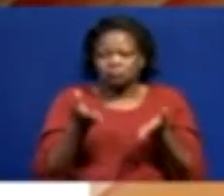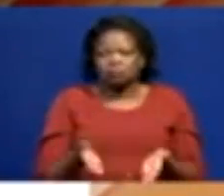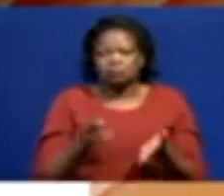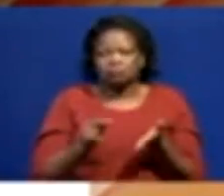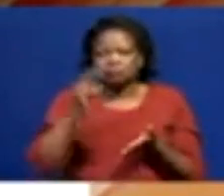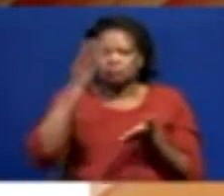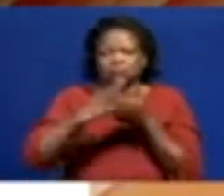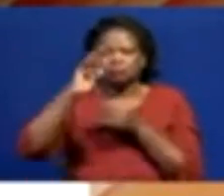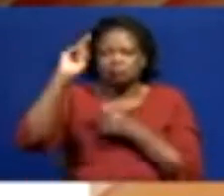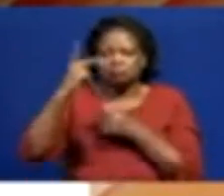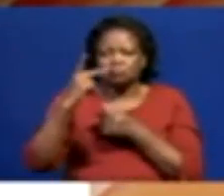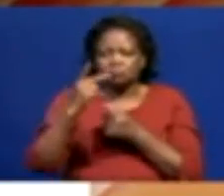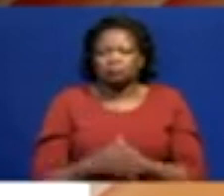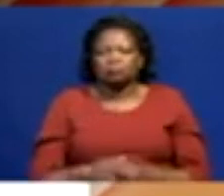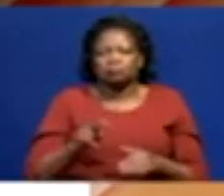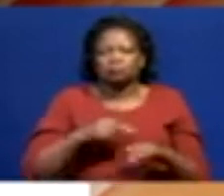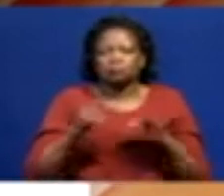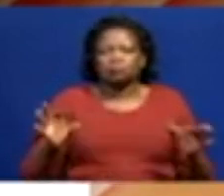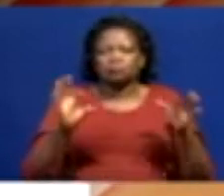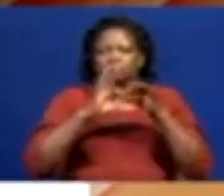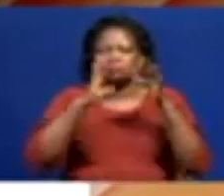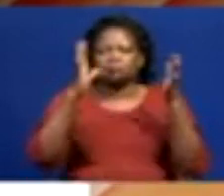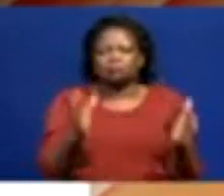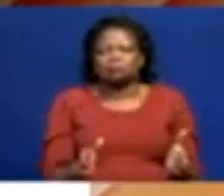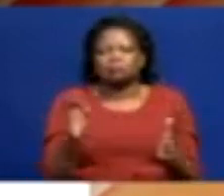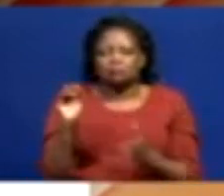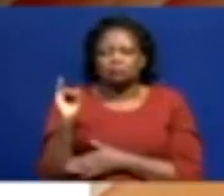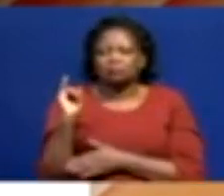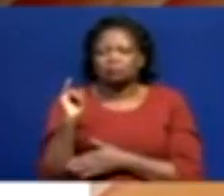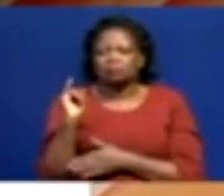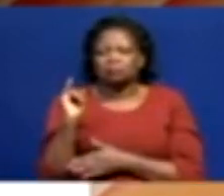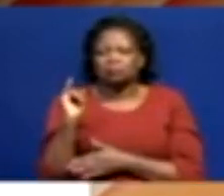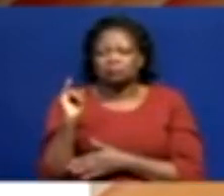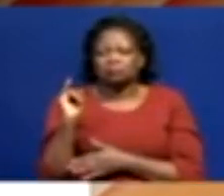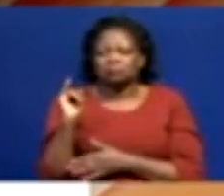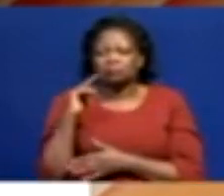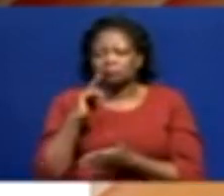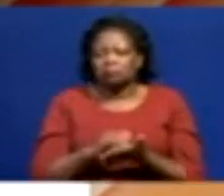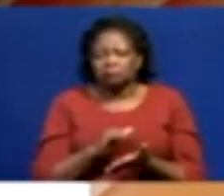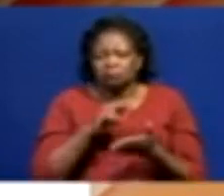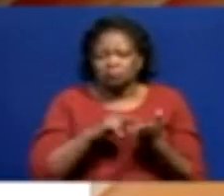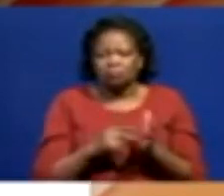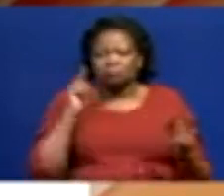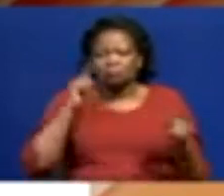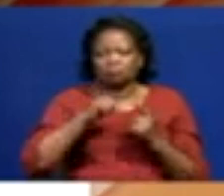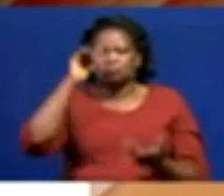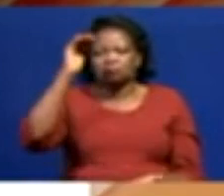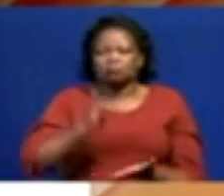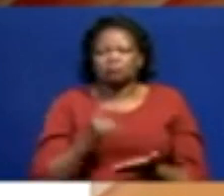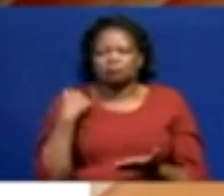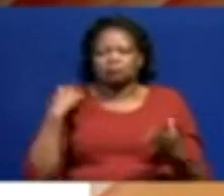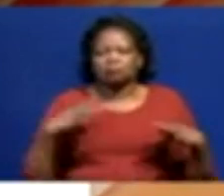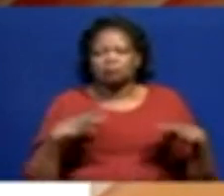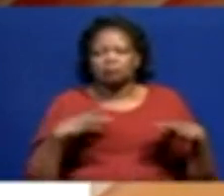of Kenya. According to the National Coordinator of NEDI, Mohamed, Guleid, the projects are aimed at reducing the number of